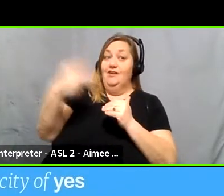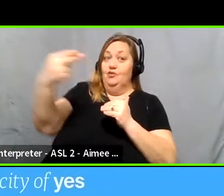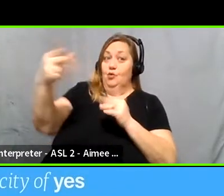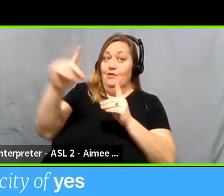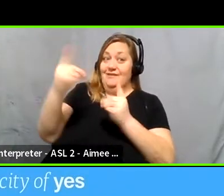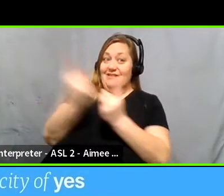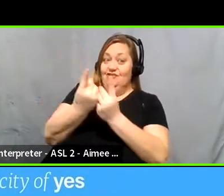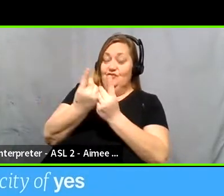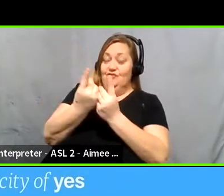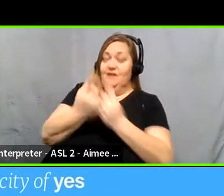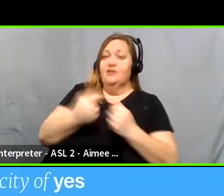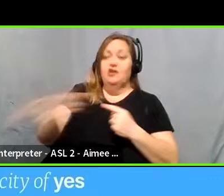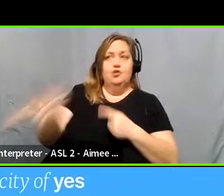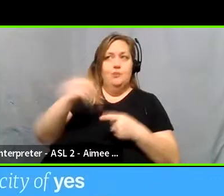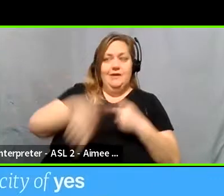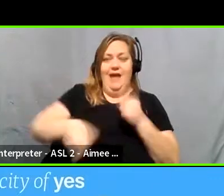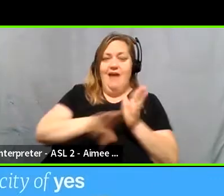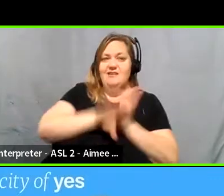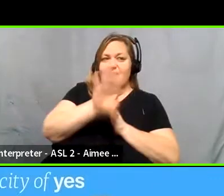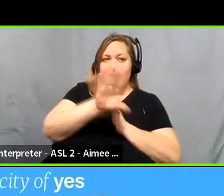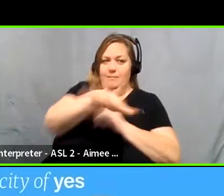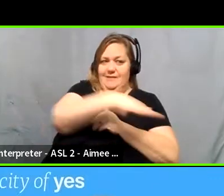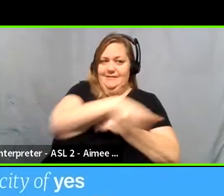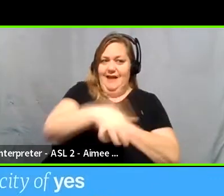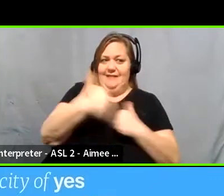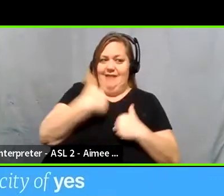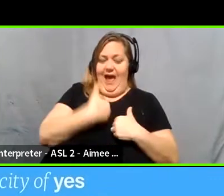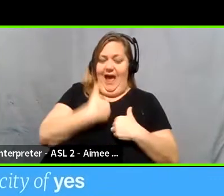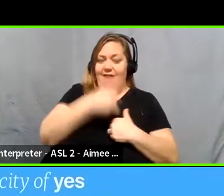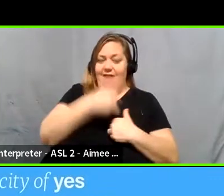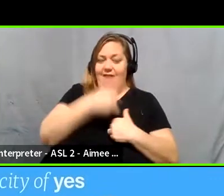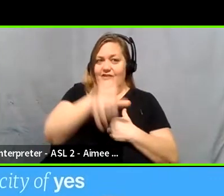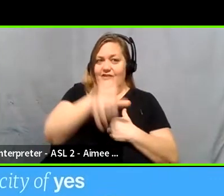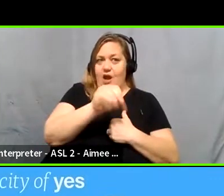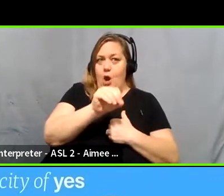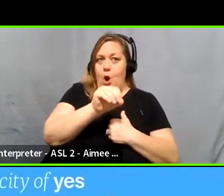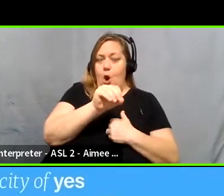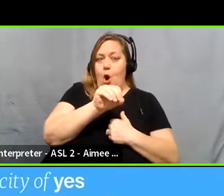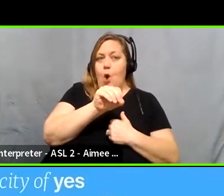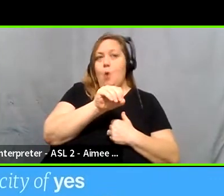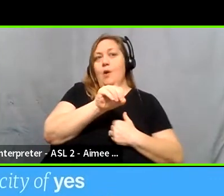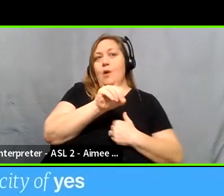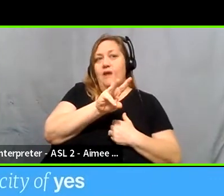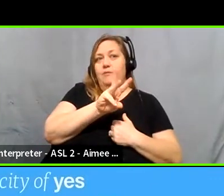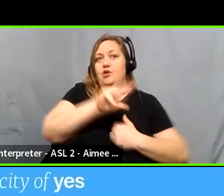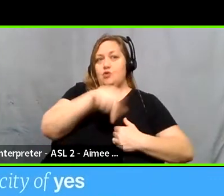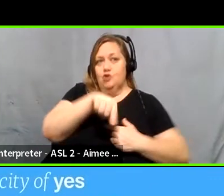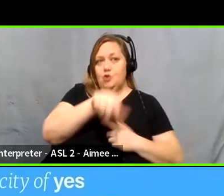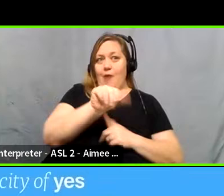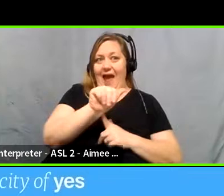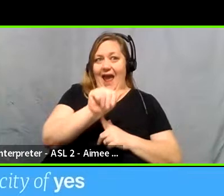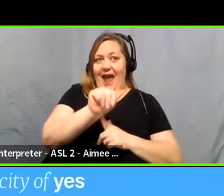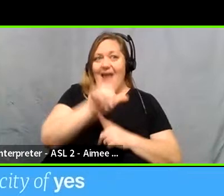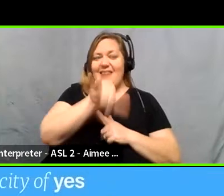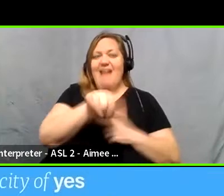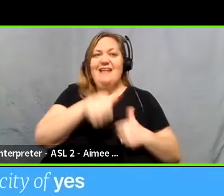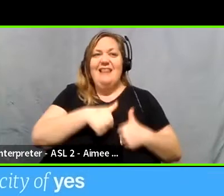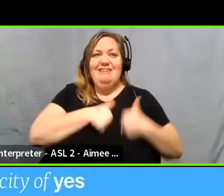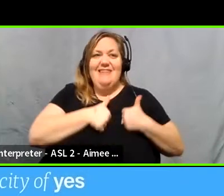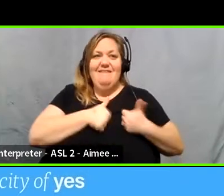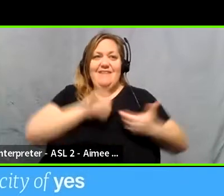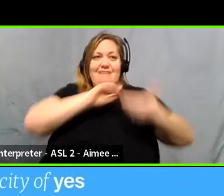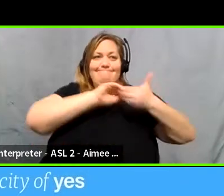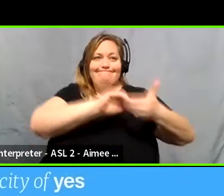is you can't redevelop any sites that have existing jail WQAs, joint living work quarters for artists on them. So I just mentioned them in that